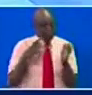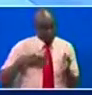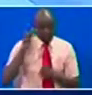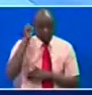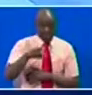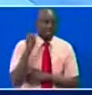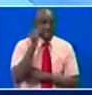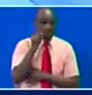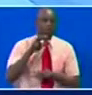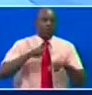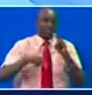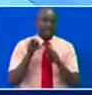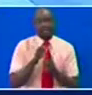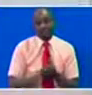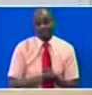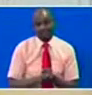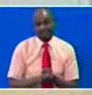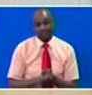a Nairobi hotel.